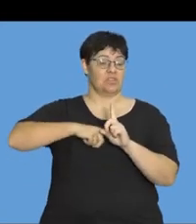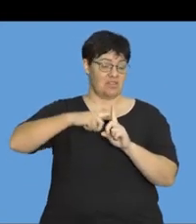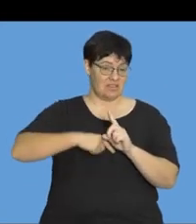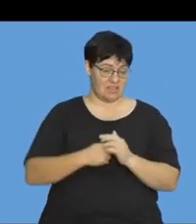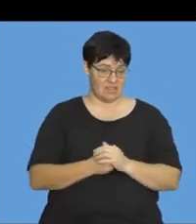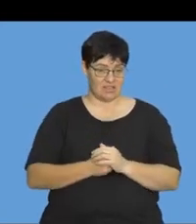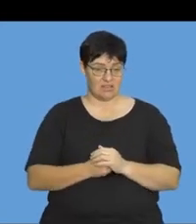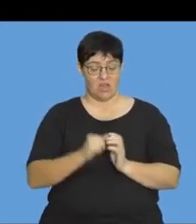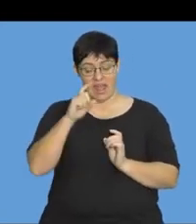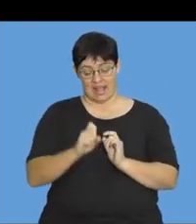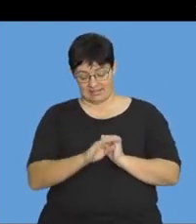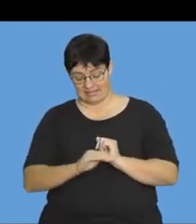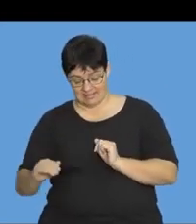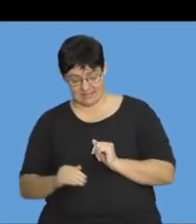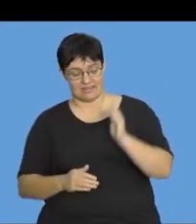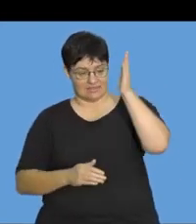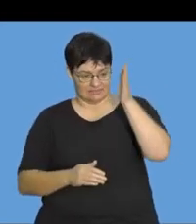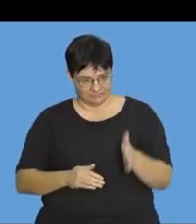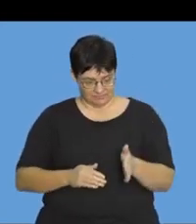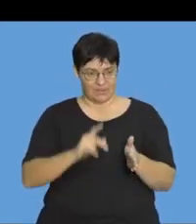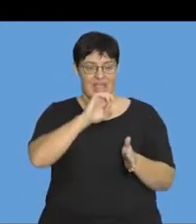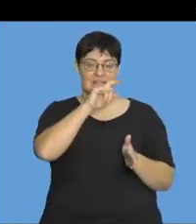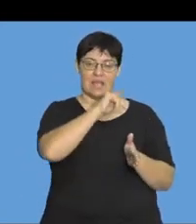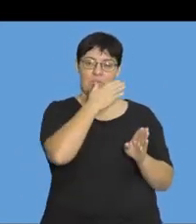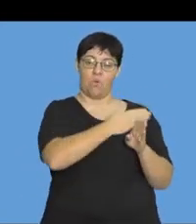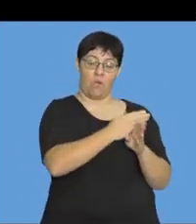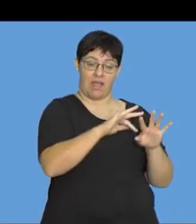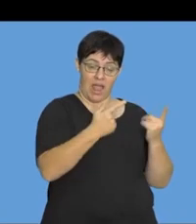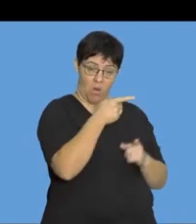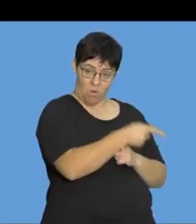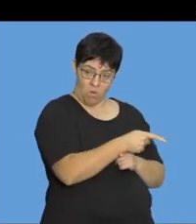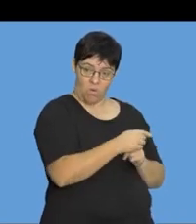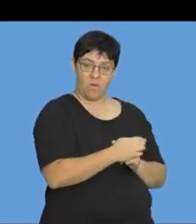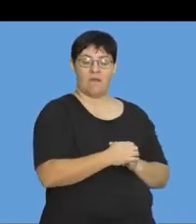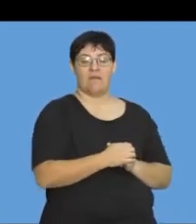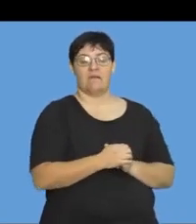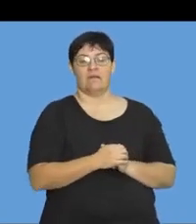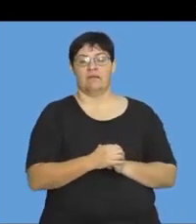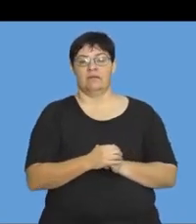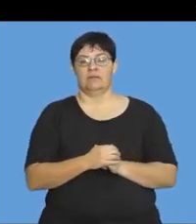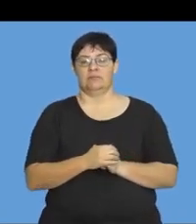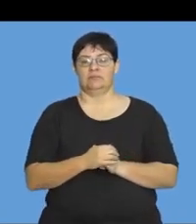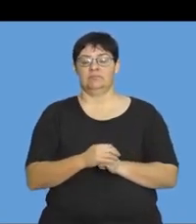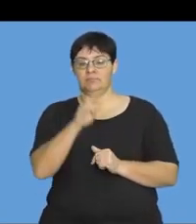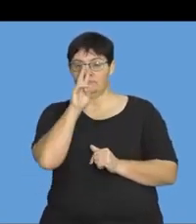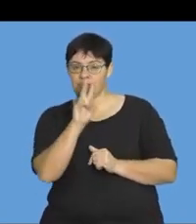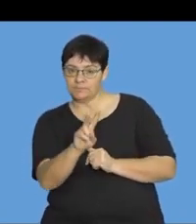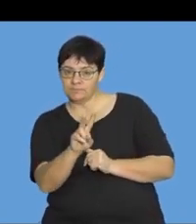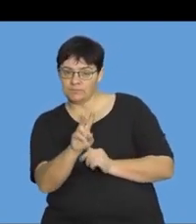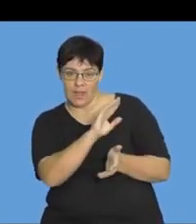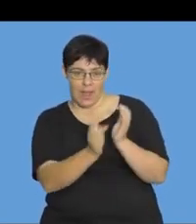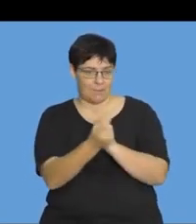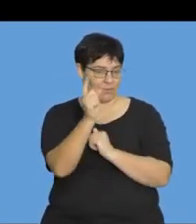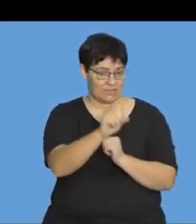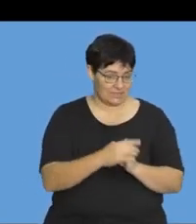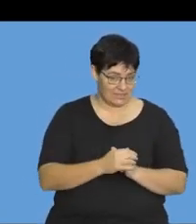the x-axis. Here's how the enzyme worked on the y, and now I'm going to see what happened.